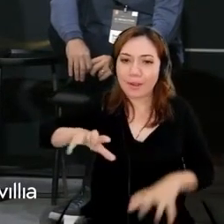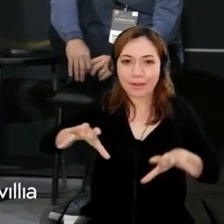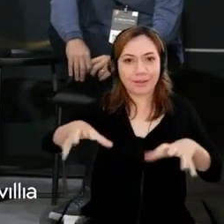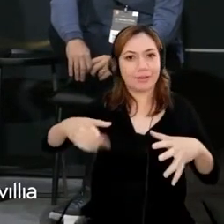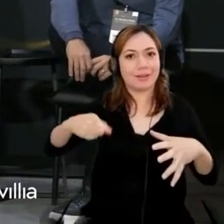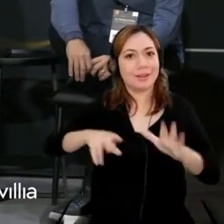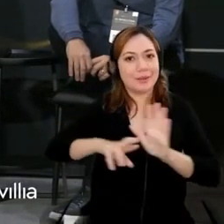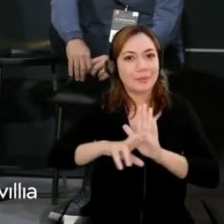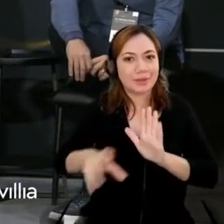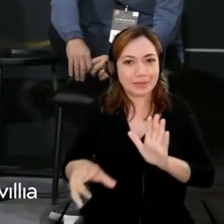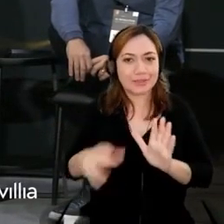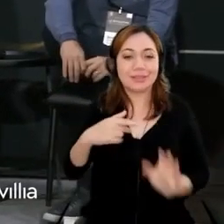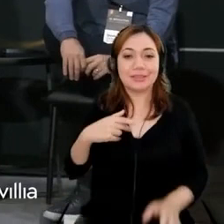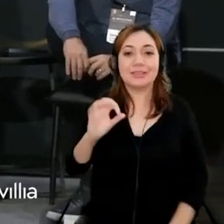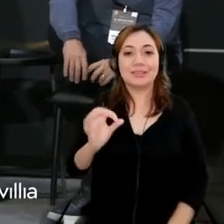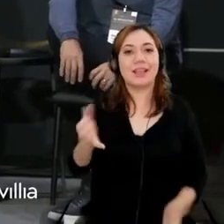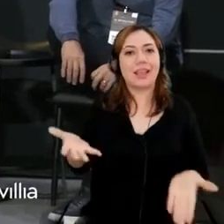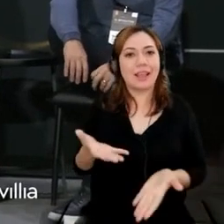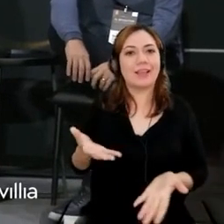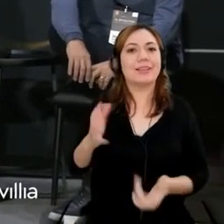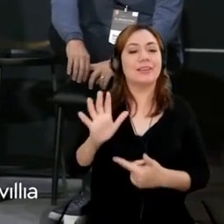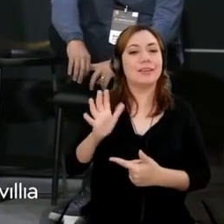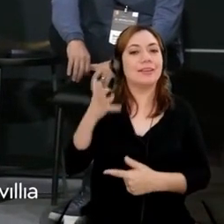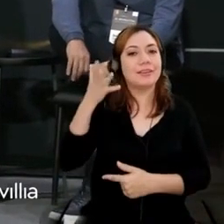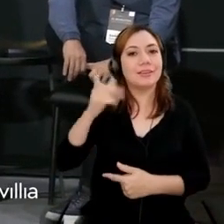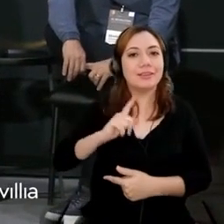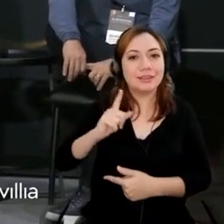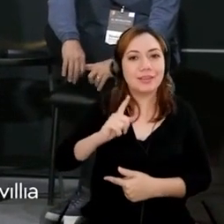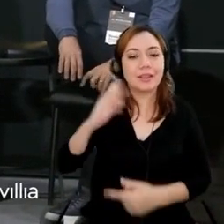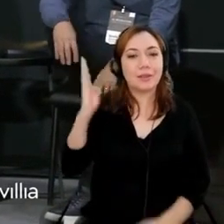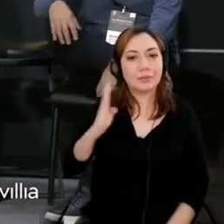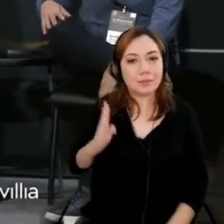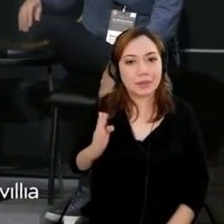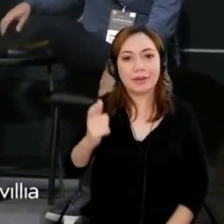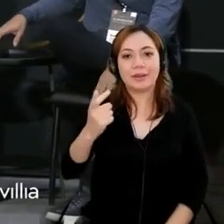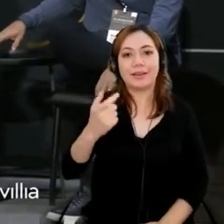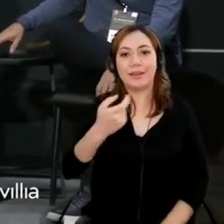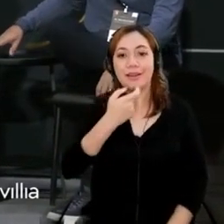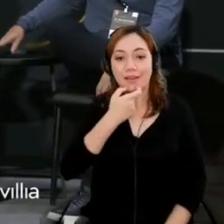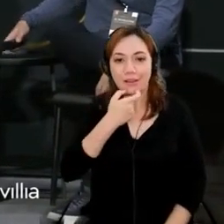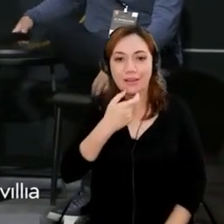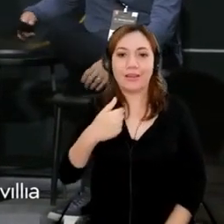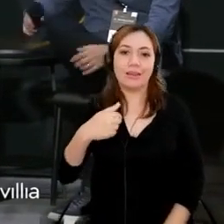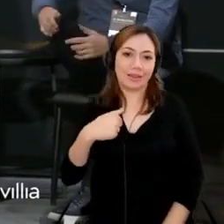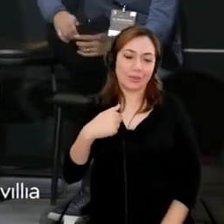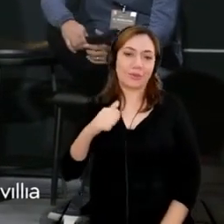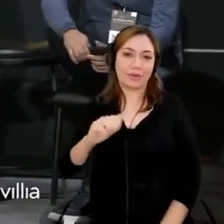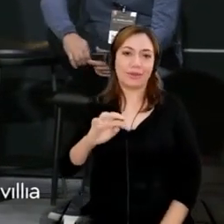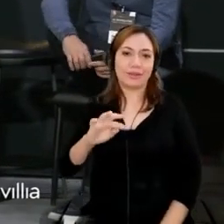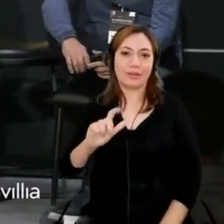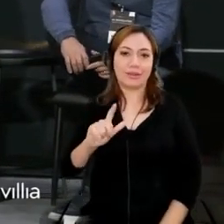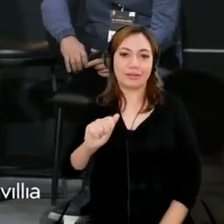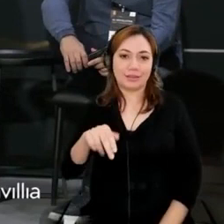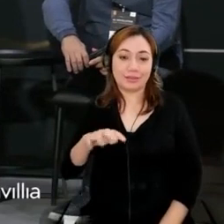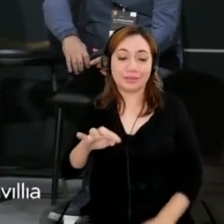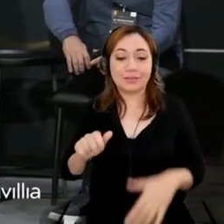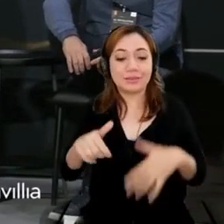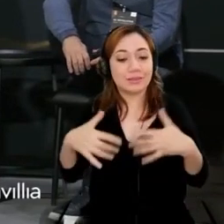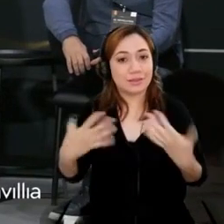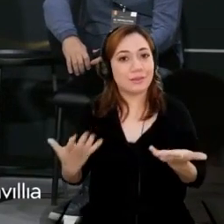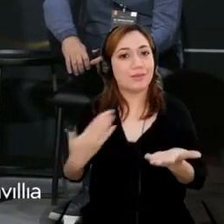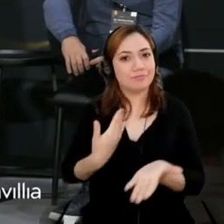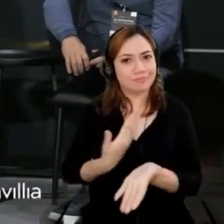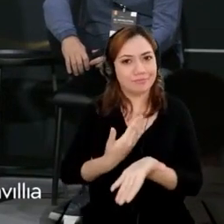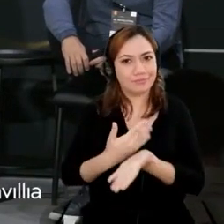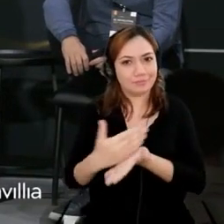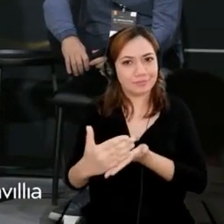today Brazil, UK. I'm based in Atlanta. And with that, let's get started. So Danilo, I'd love